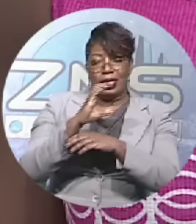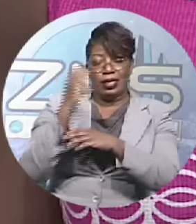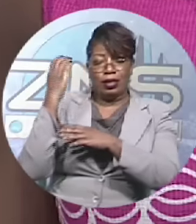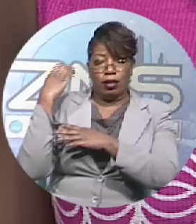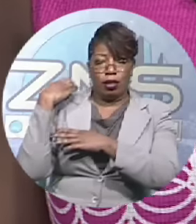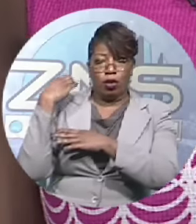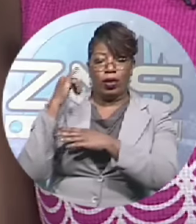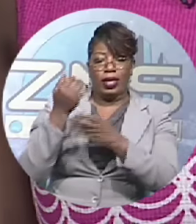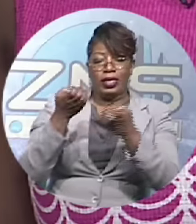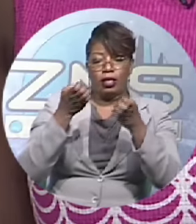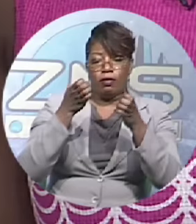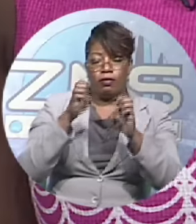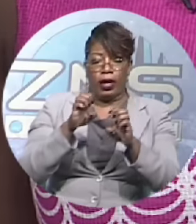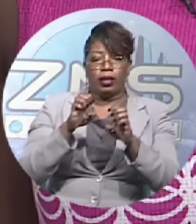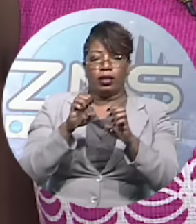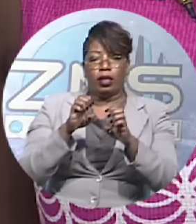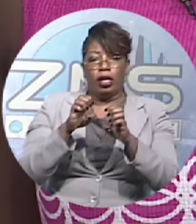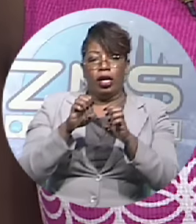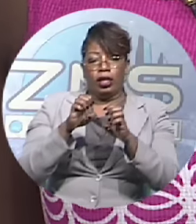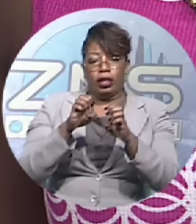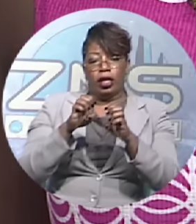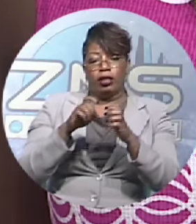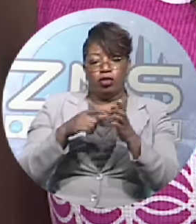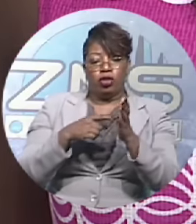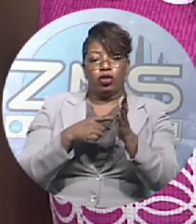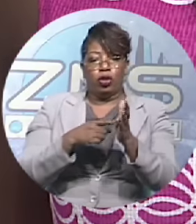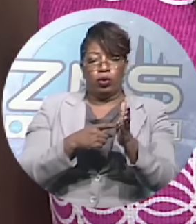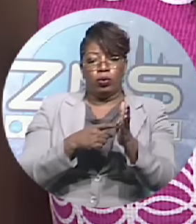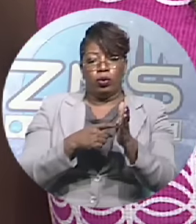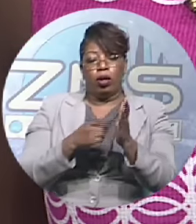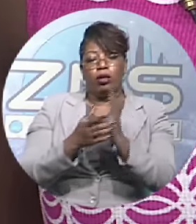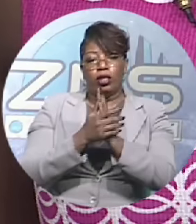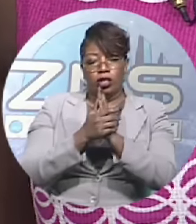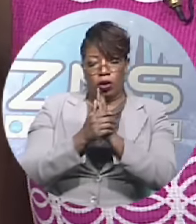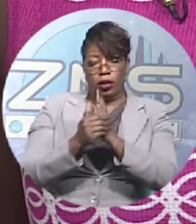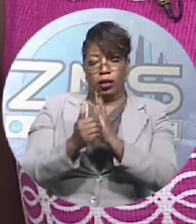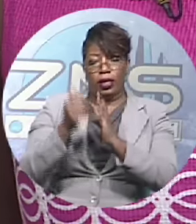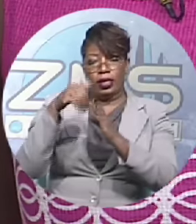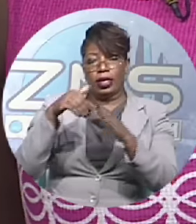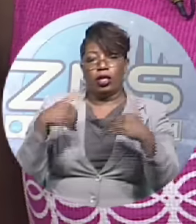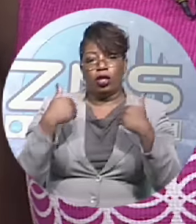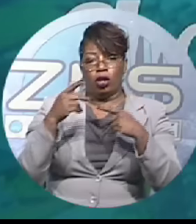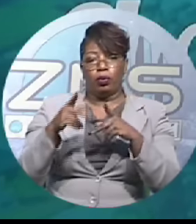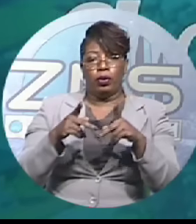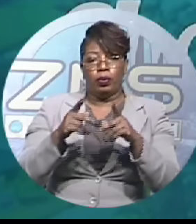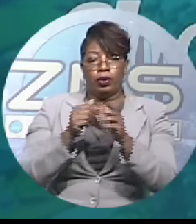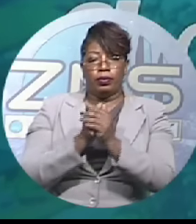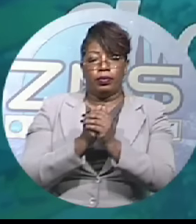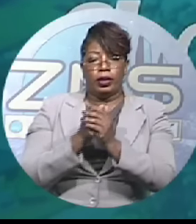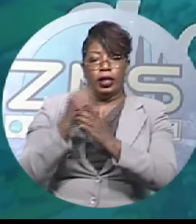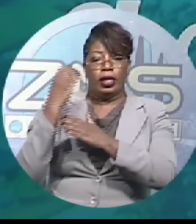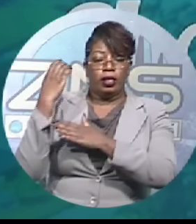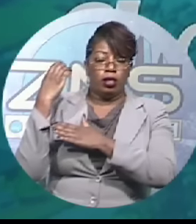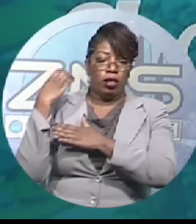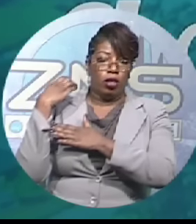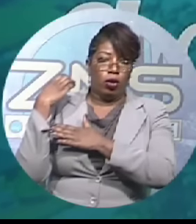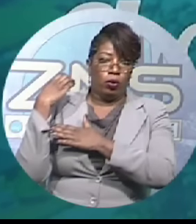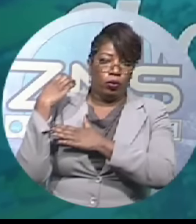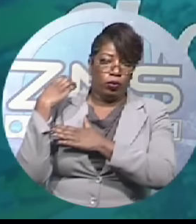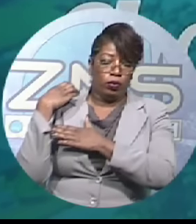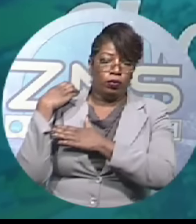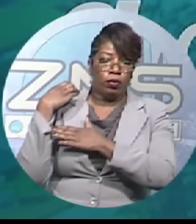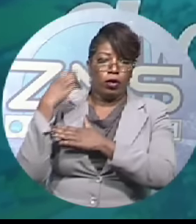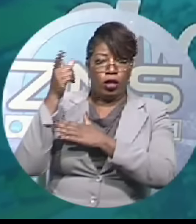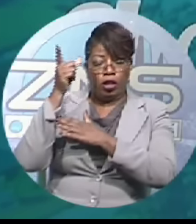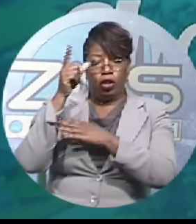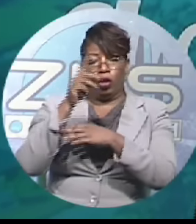who says the event can unleash the talent which lies dormant in young Bahamians. CEO of the Bahamas telecommunications